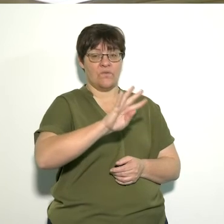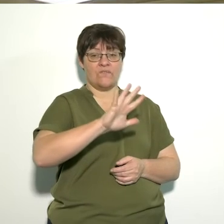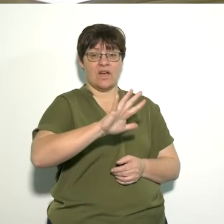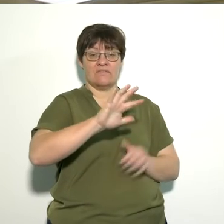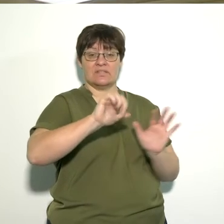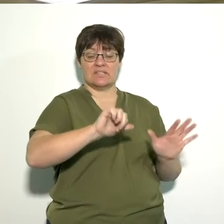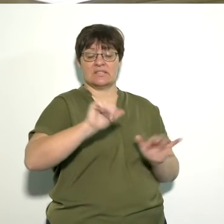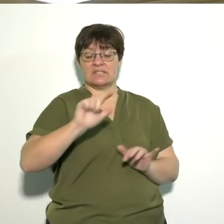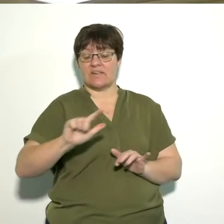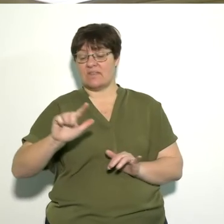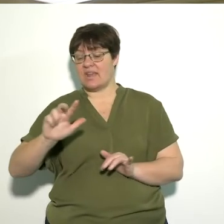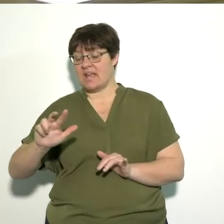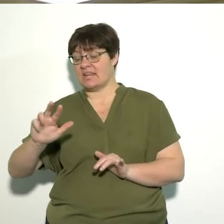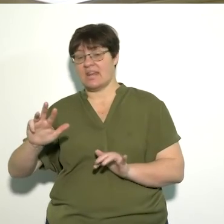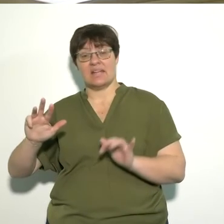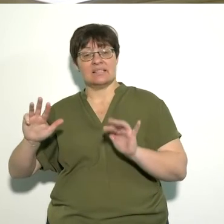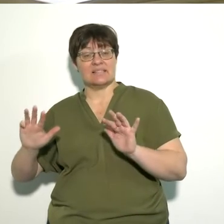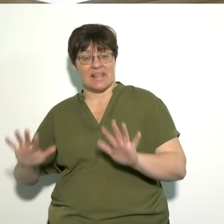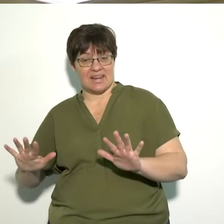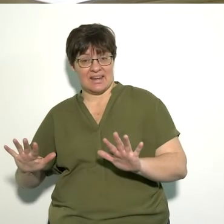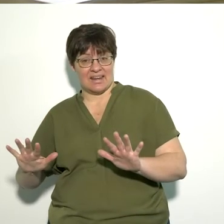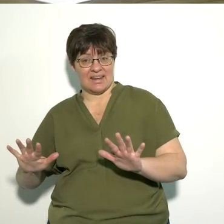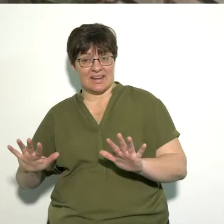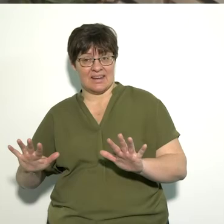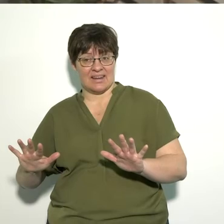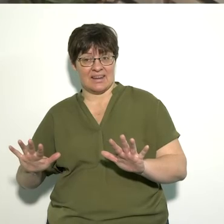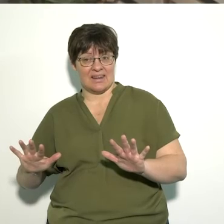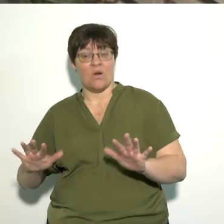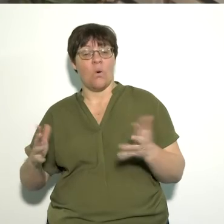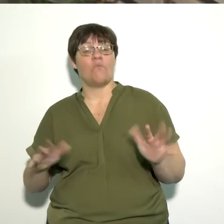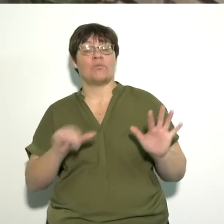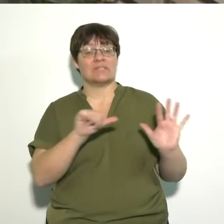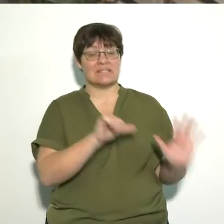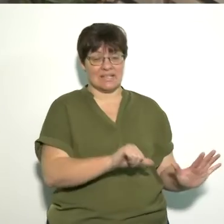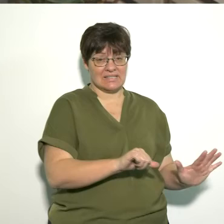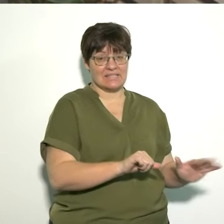6, 7, 8, 9, 10. Or they'll count on from